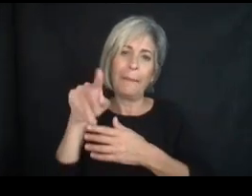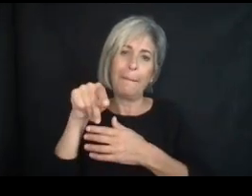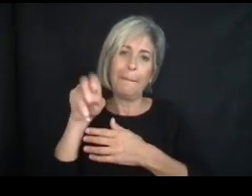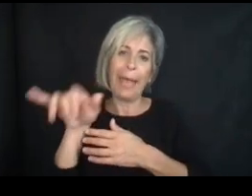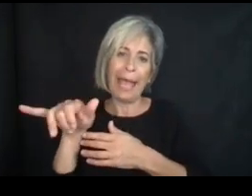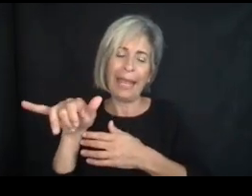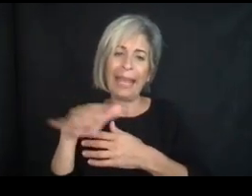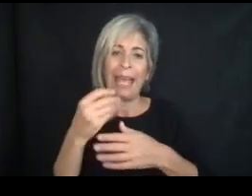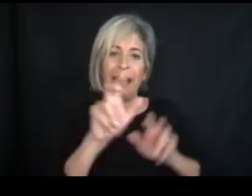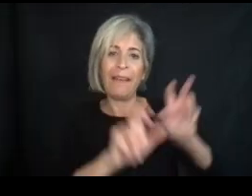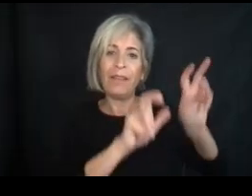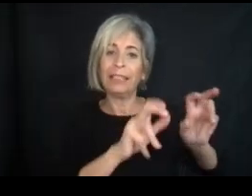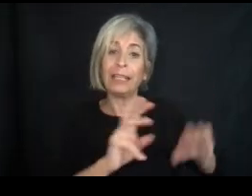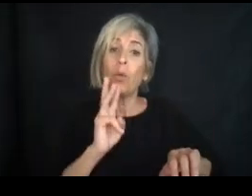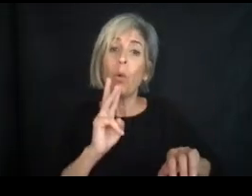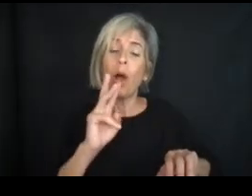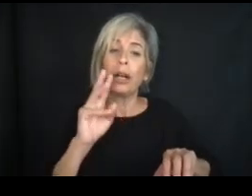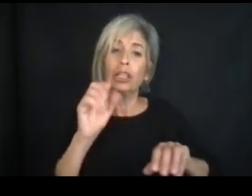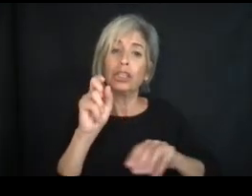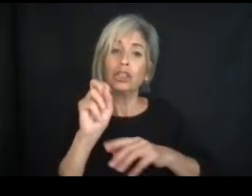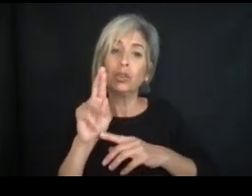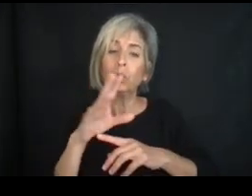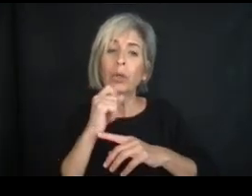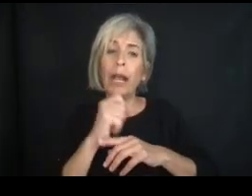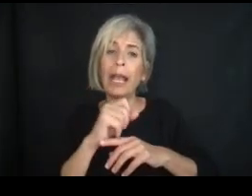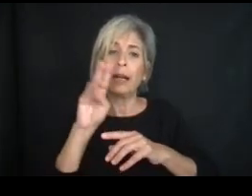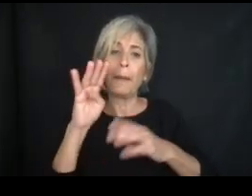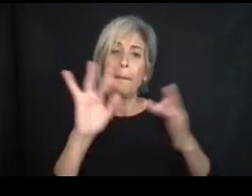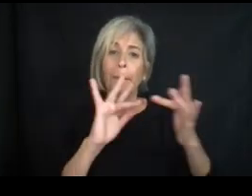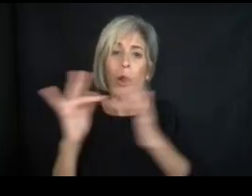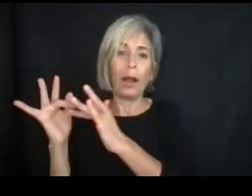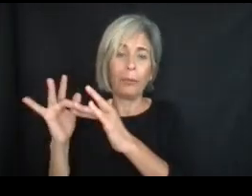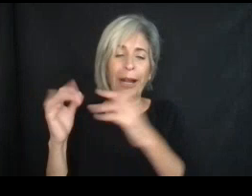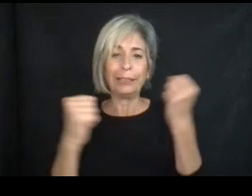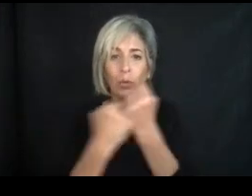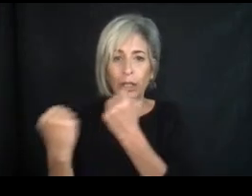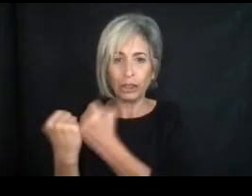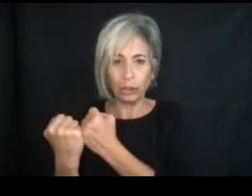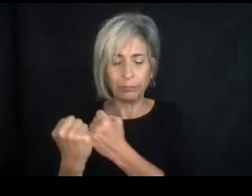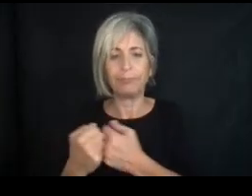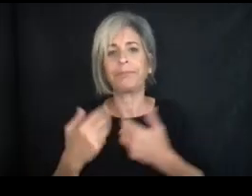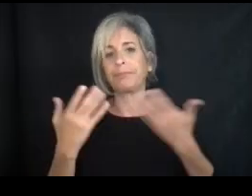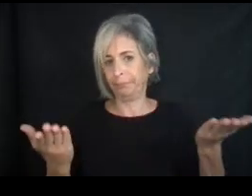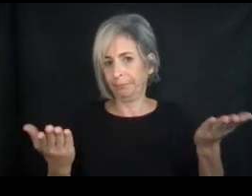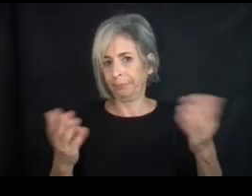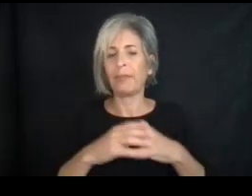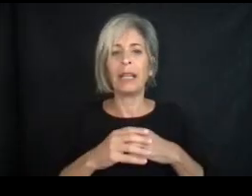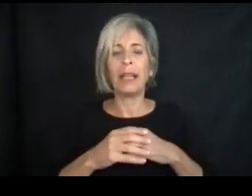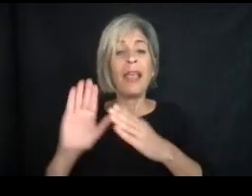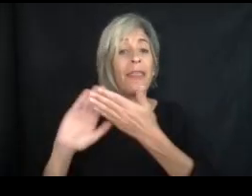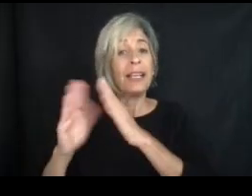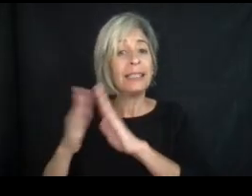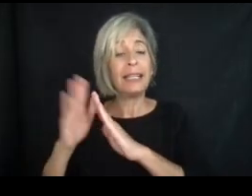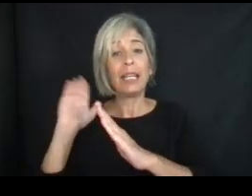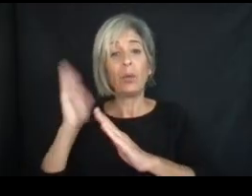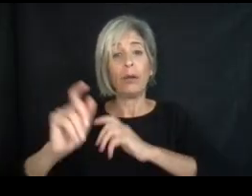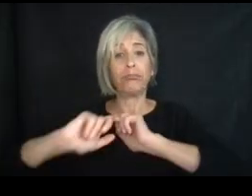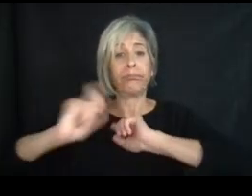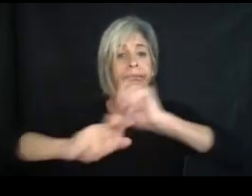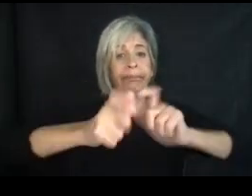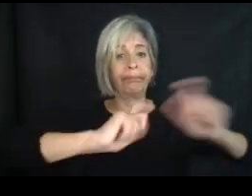in water, sewer, and broadband infrastructure. Now, the city will distribute the recovery funds among the